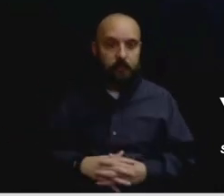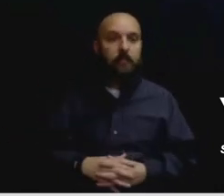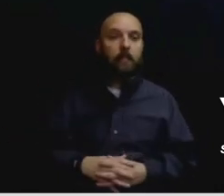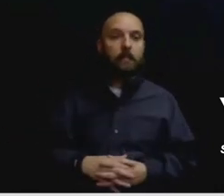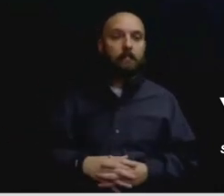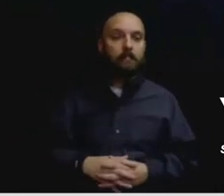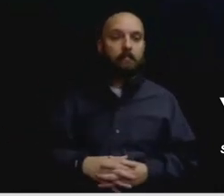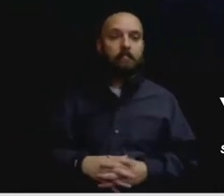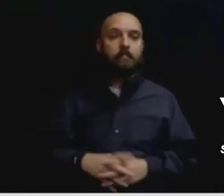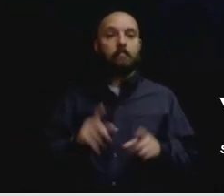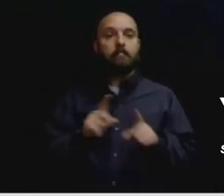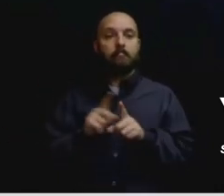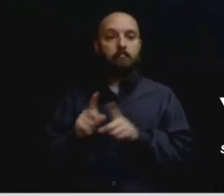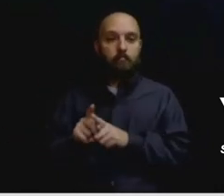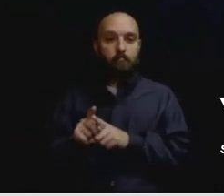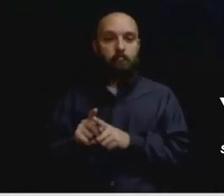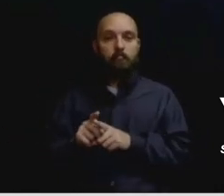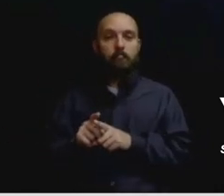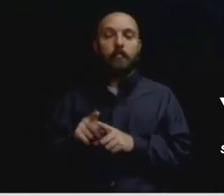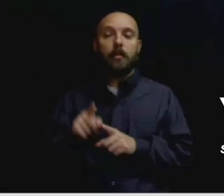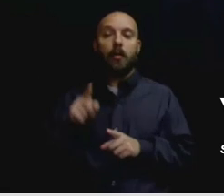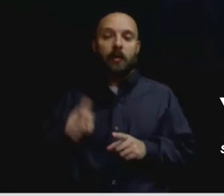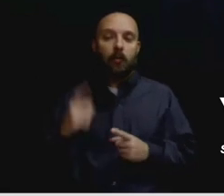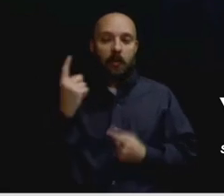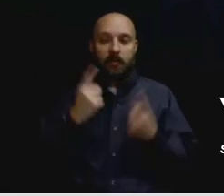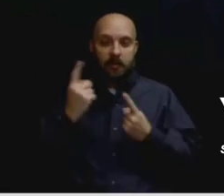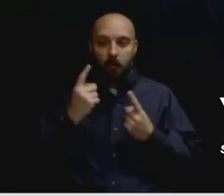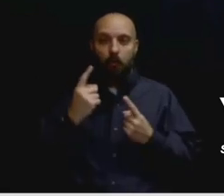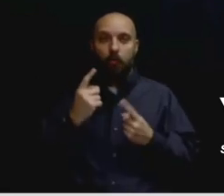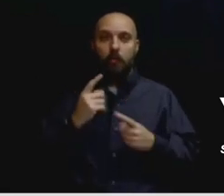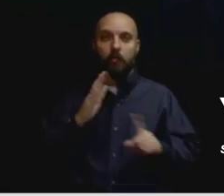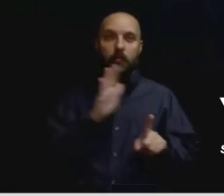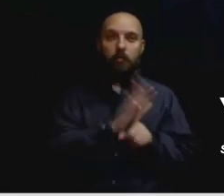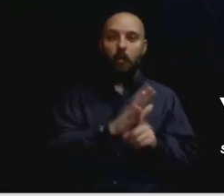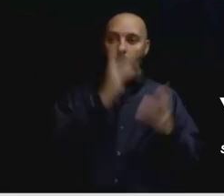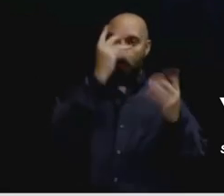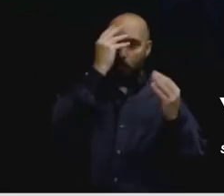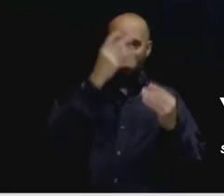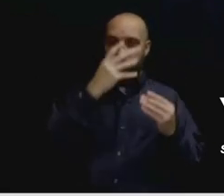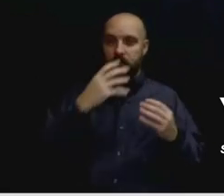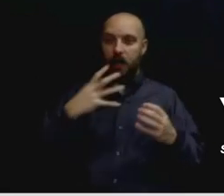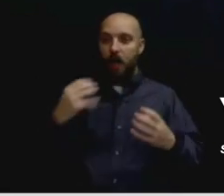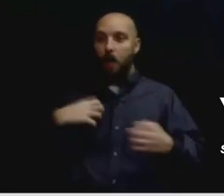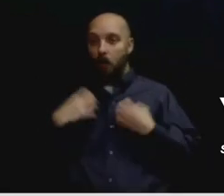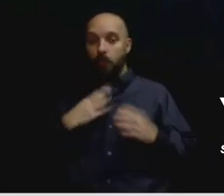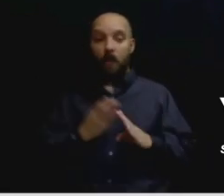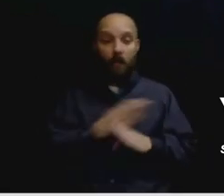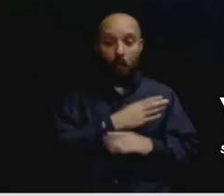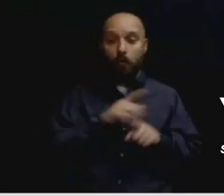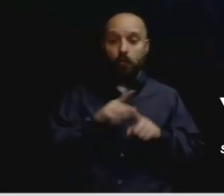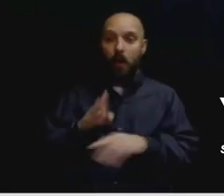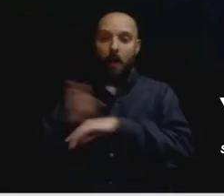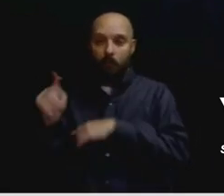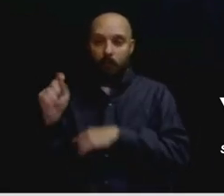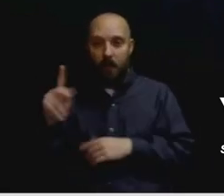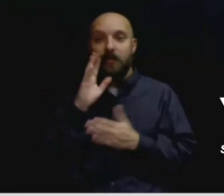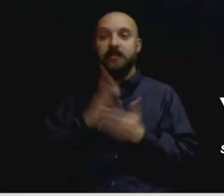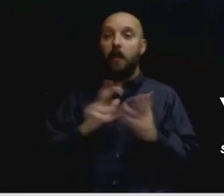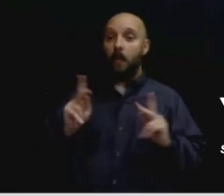Also, take into account thoughts and emotions before, during, and after each task. Because some people aren't going to be able